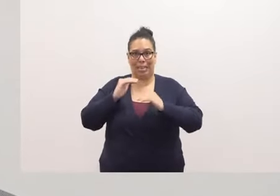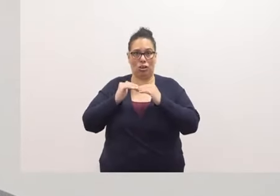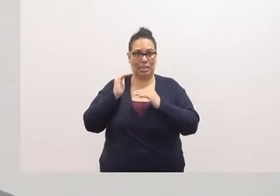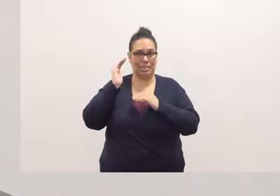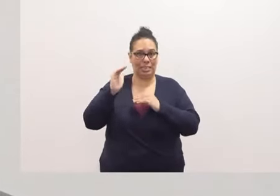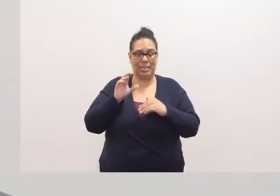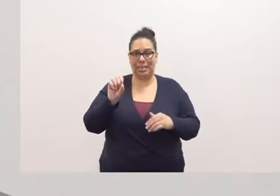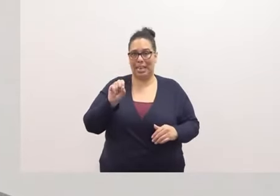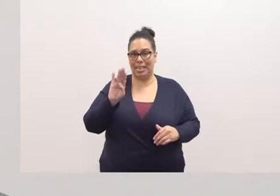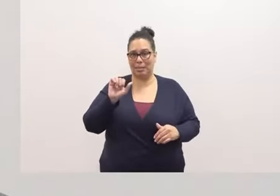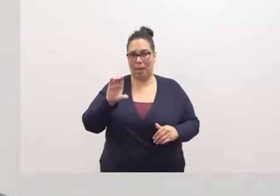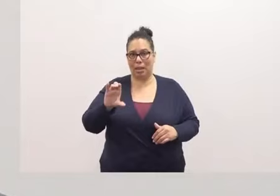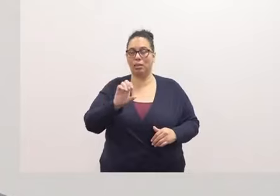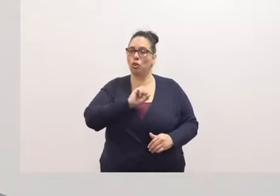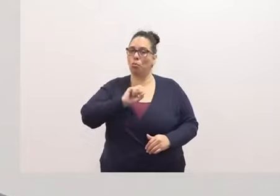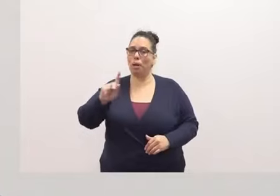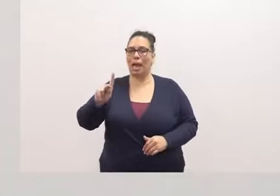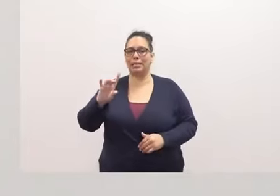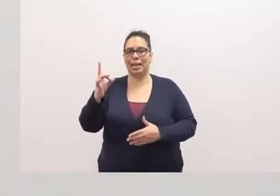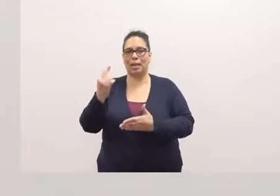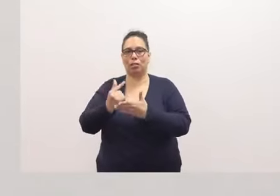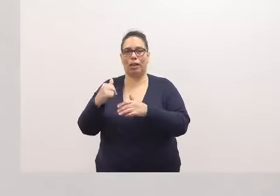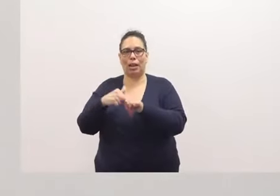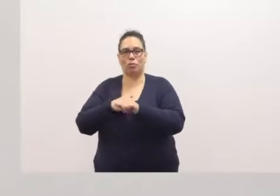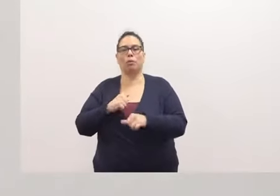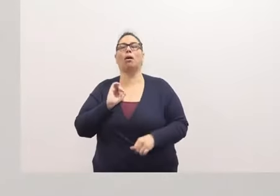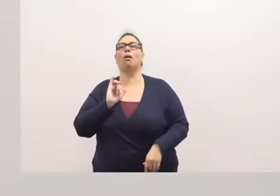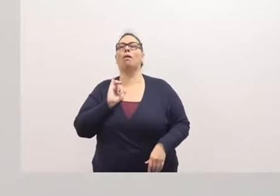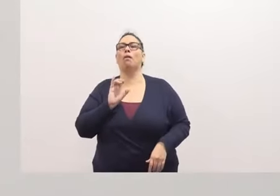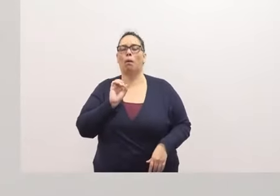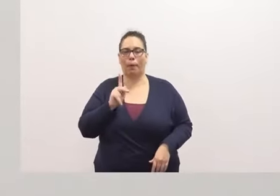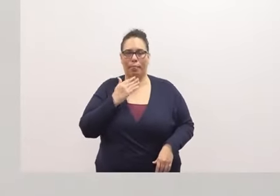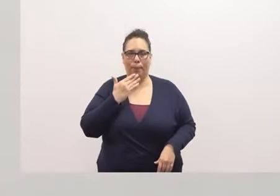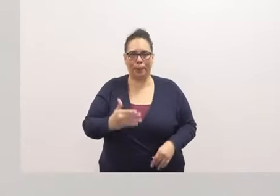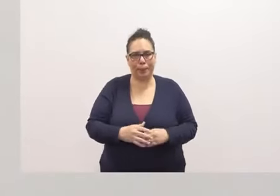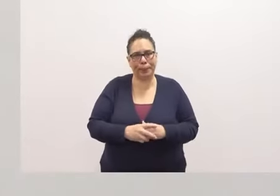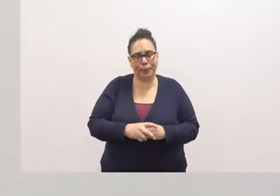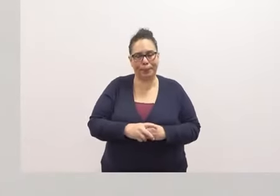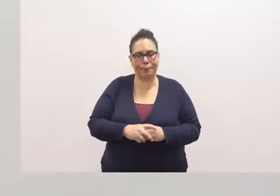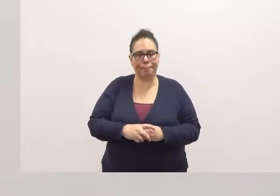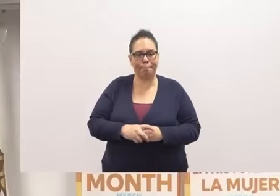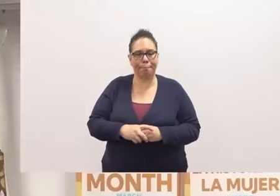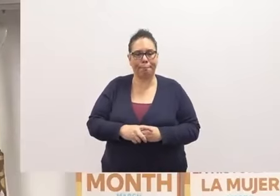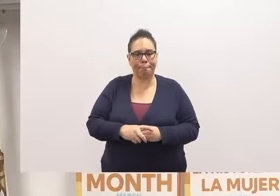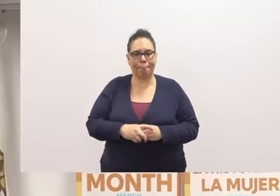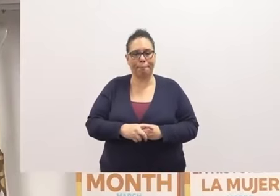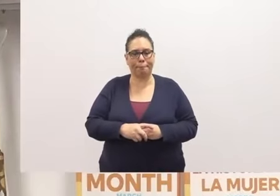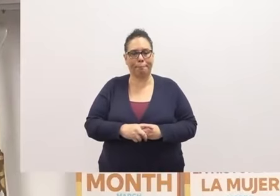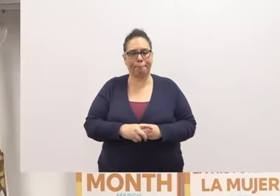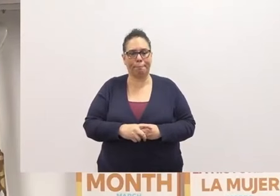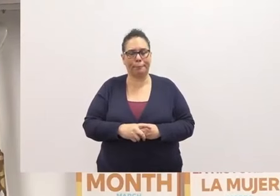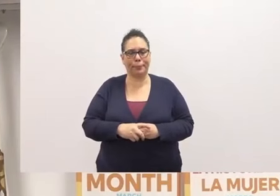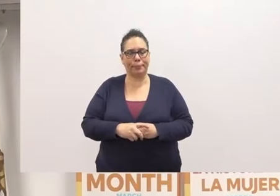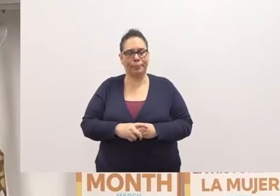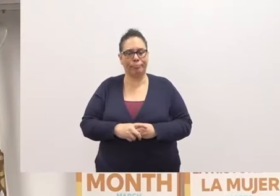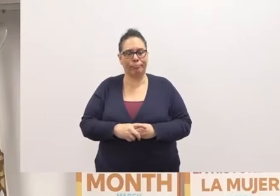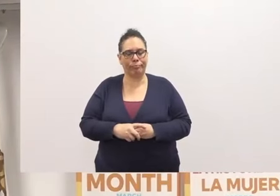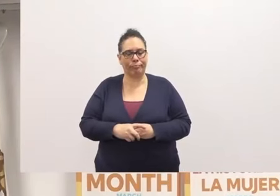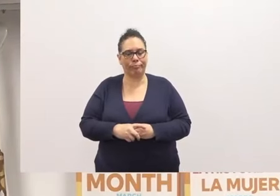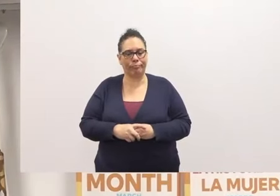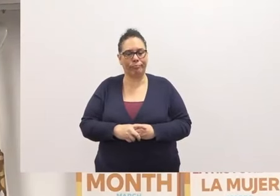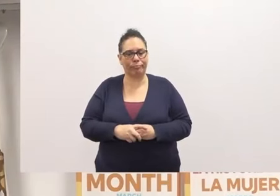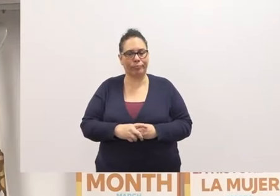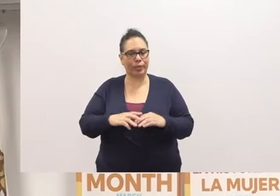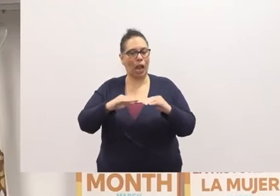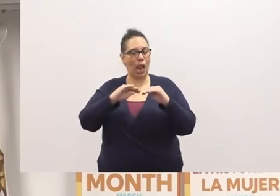on SBAC, you can make it back into algebra. You're back onto eighth grade algebra. Okay, thank you. And one last question on this one. So